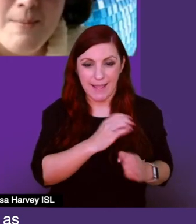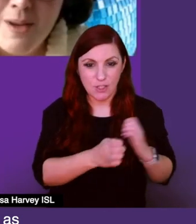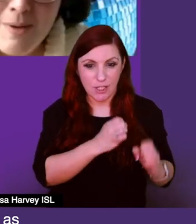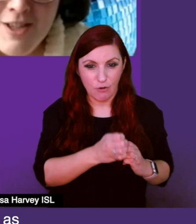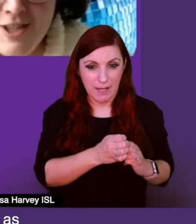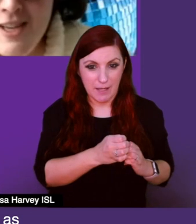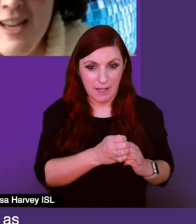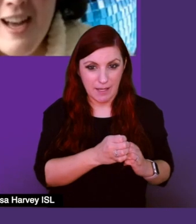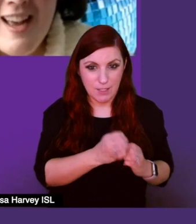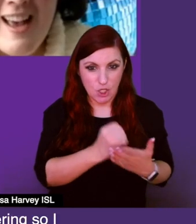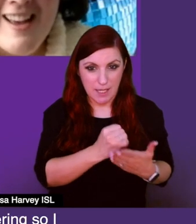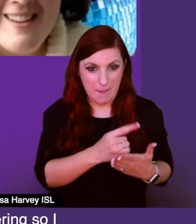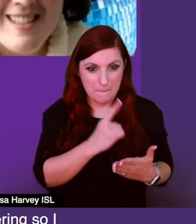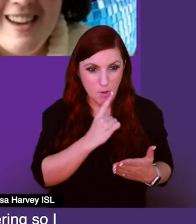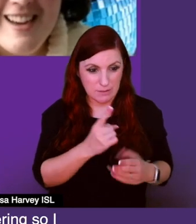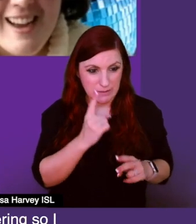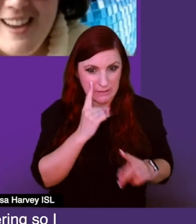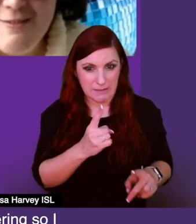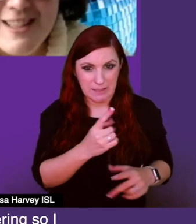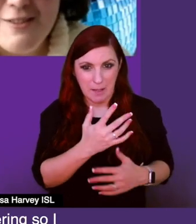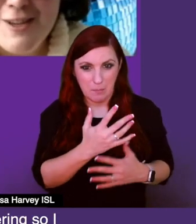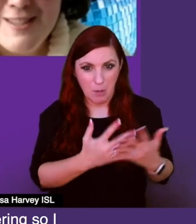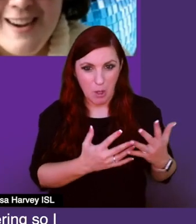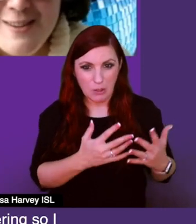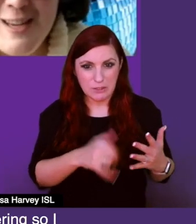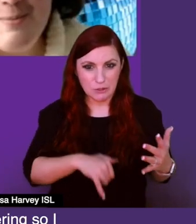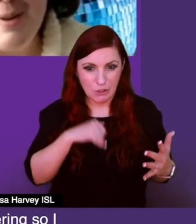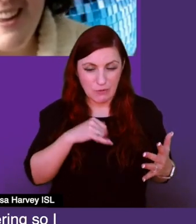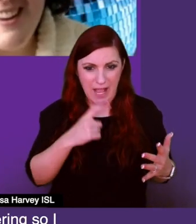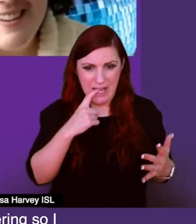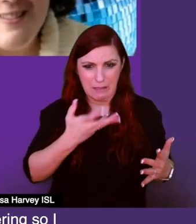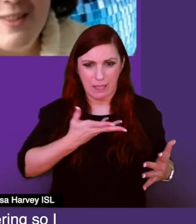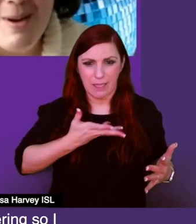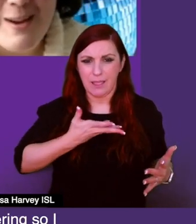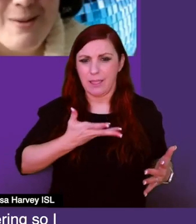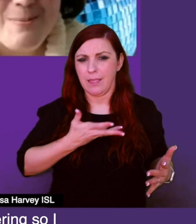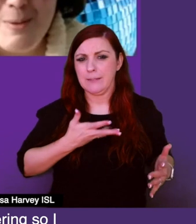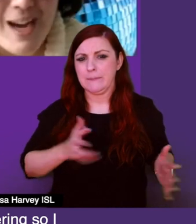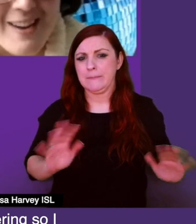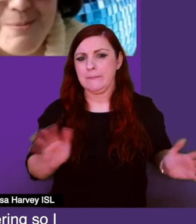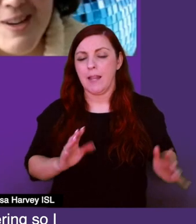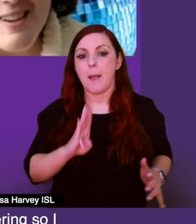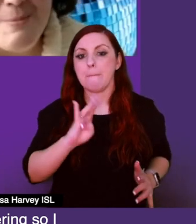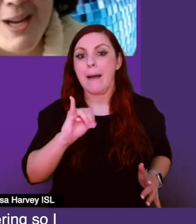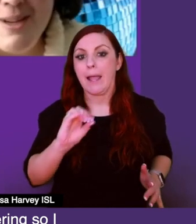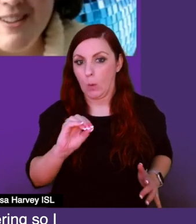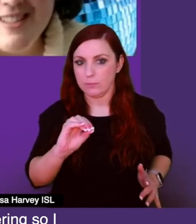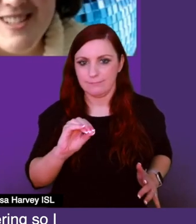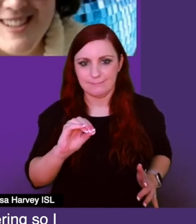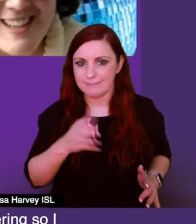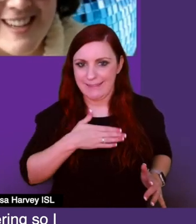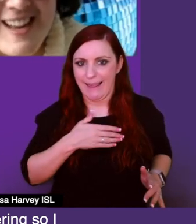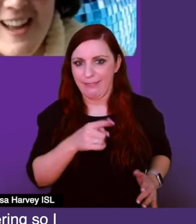am squeamish. And I got really grossed out by all of the bio part of